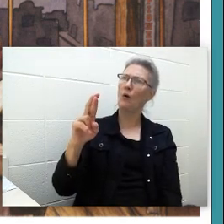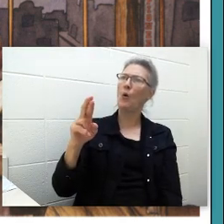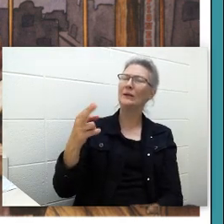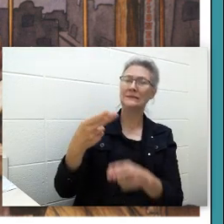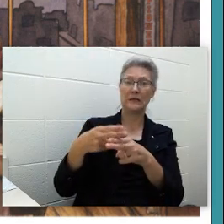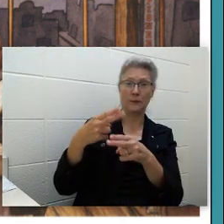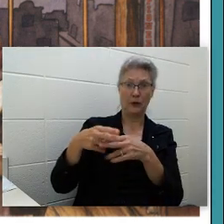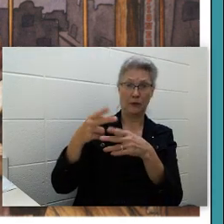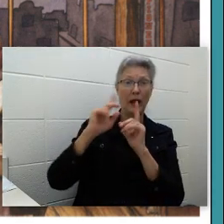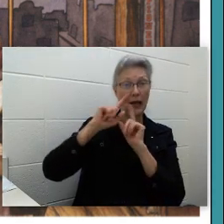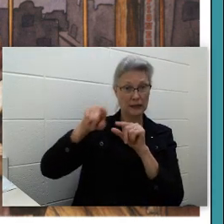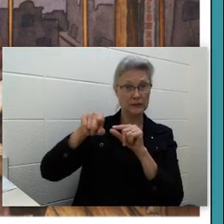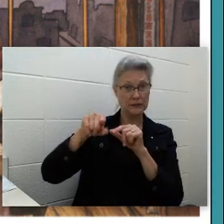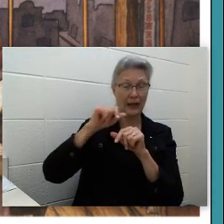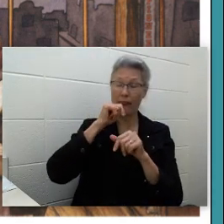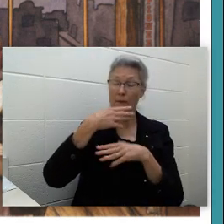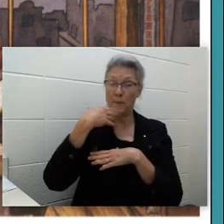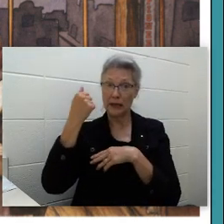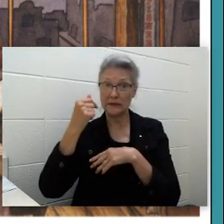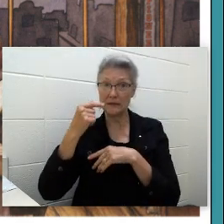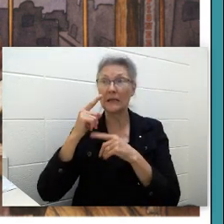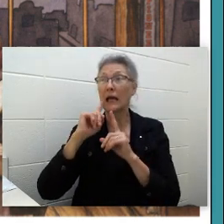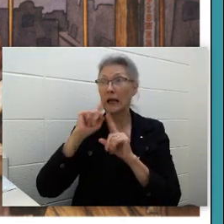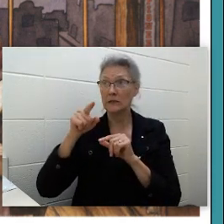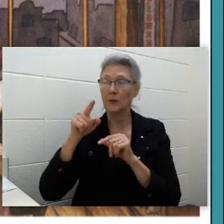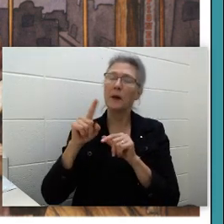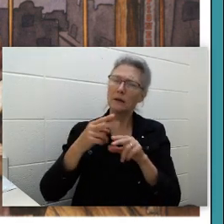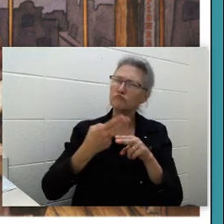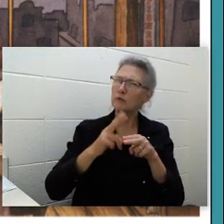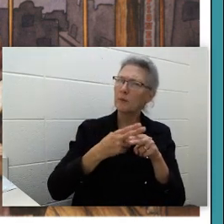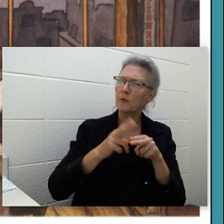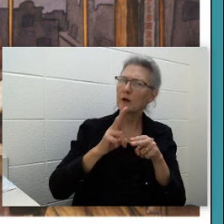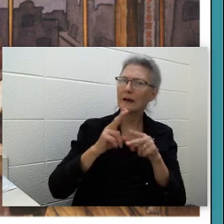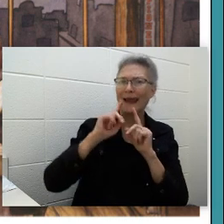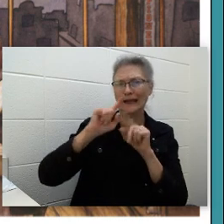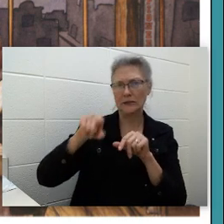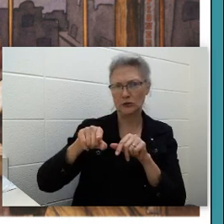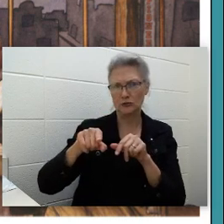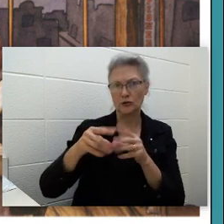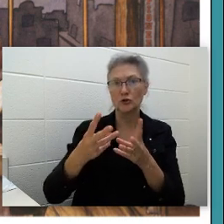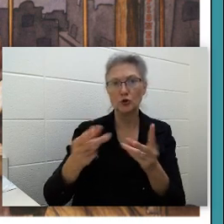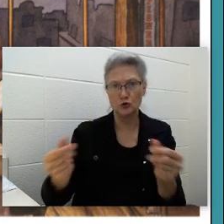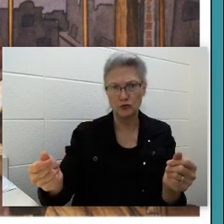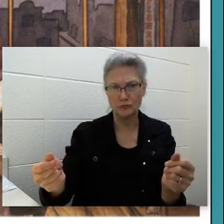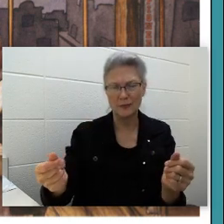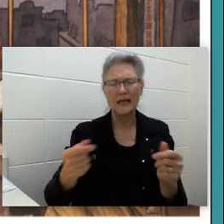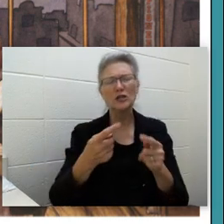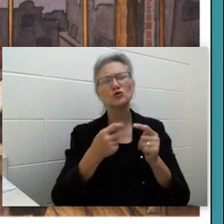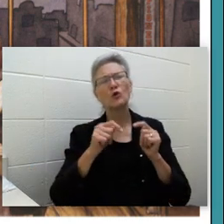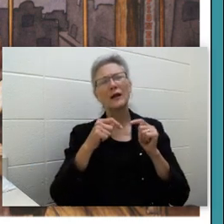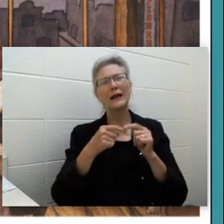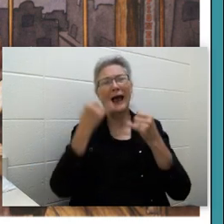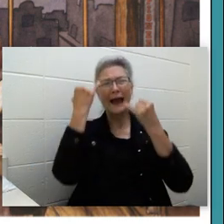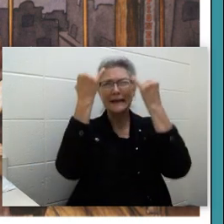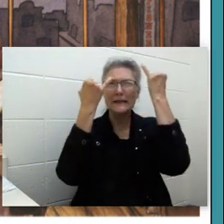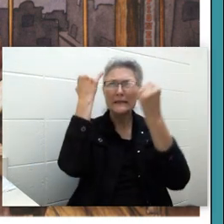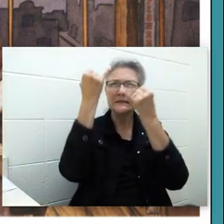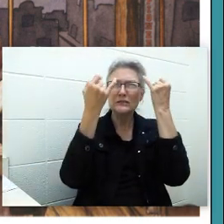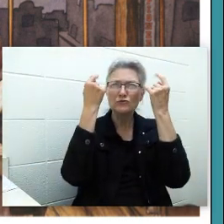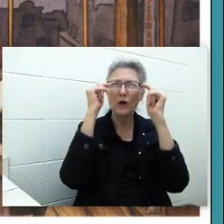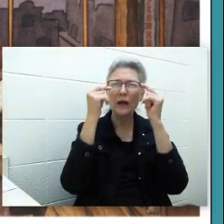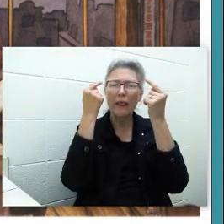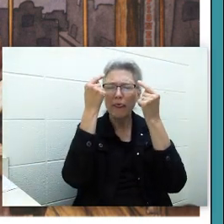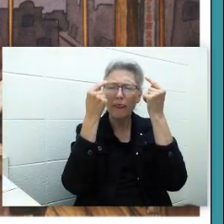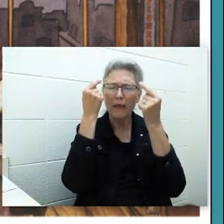one that's the best solution, but it's a temporary one. So he's just trying to come up with ideas. So he has a